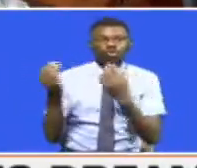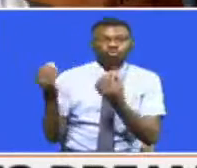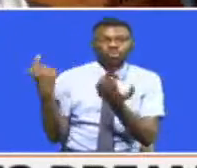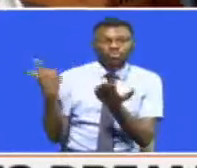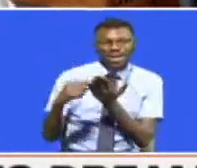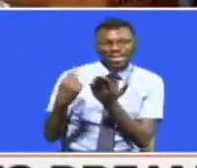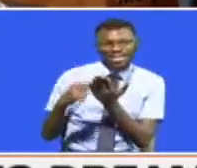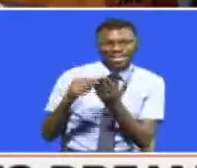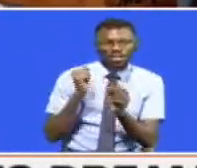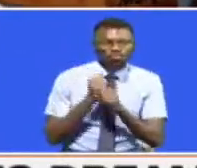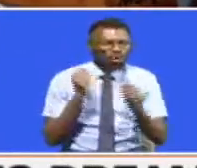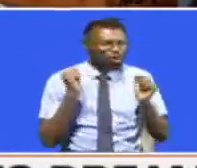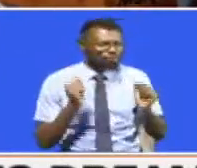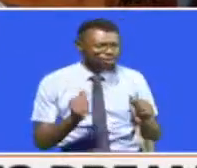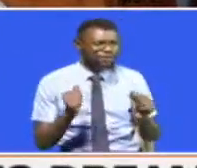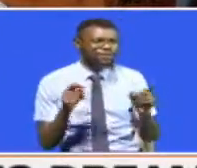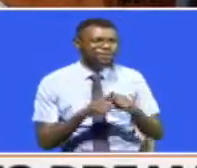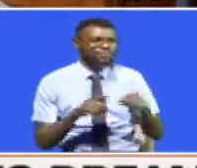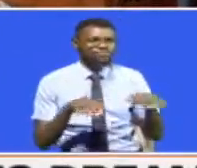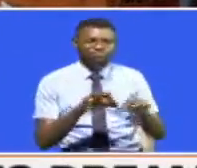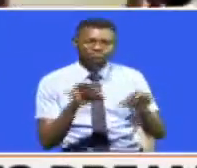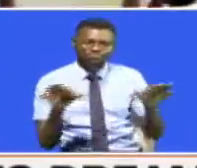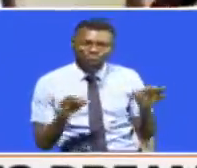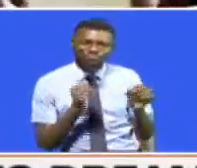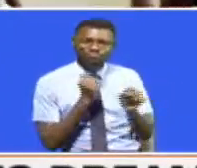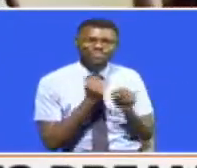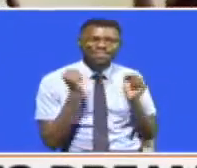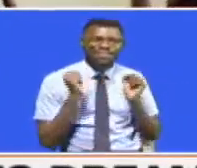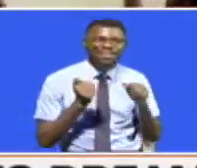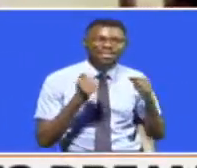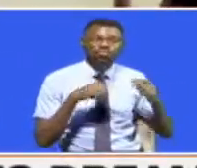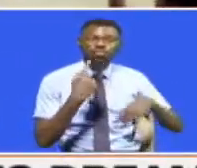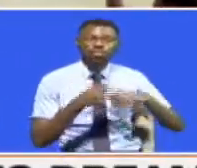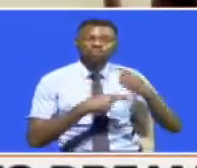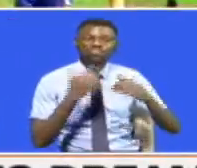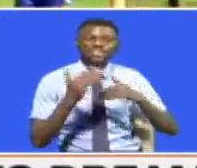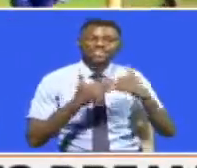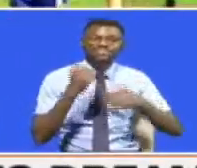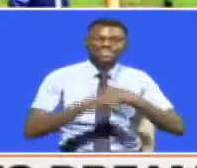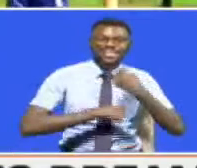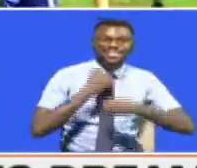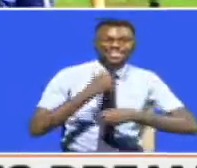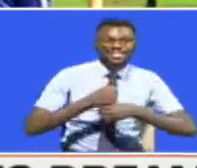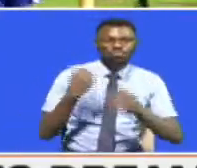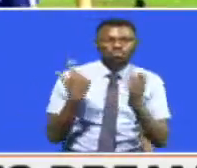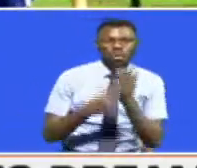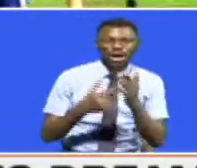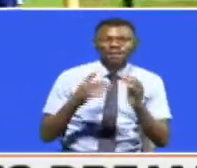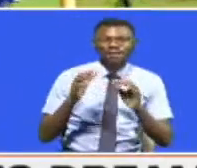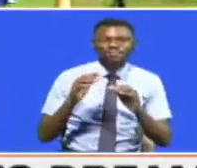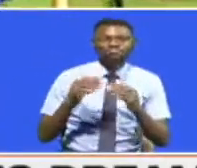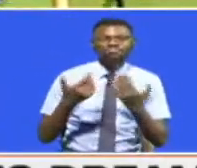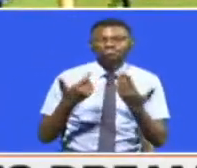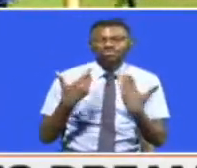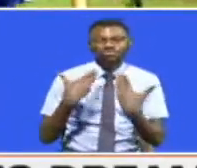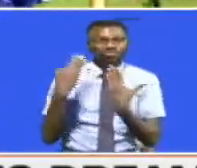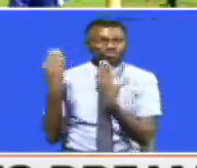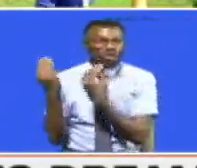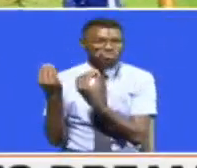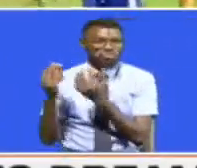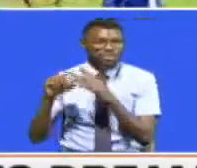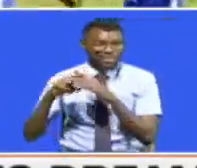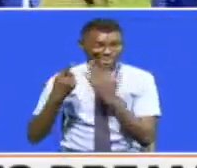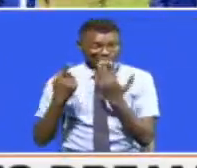Tunajitahidi kimasomo na hata uwanjani pia tutatia bidii na next year tutaenda Uganda. Handball hapa Moi Girls Kamusinga haijaanza